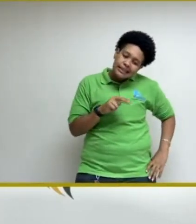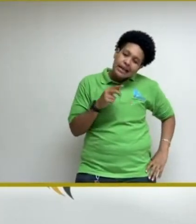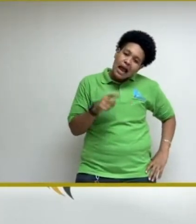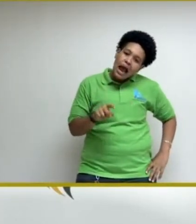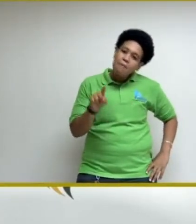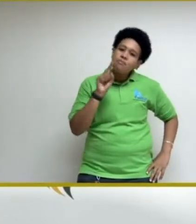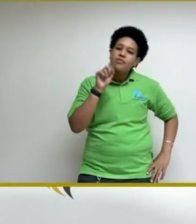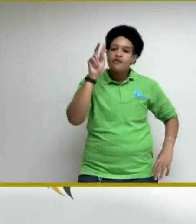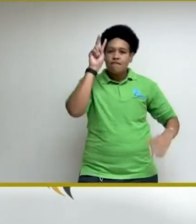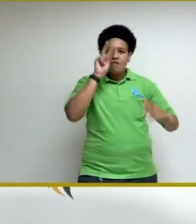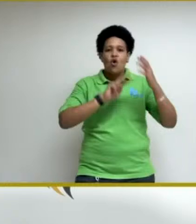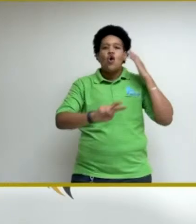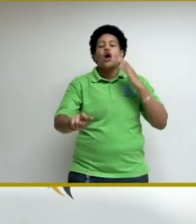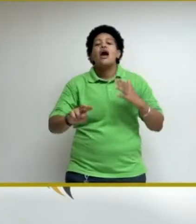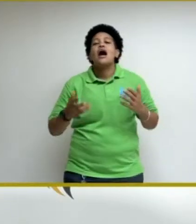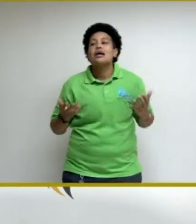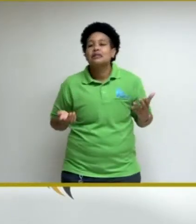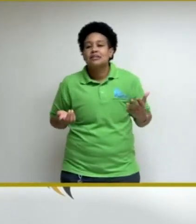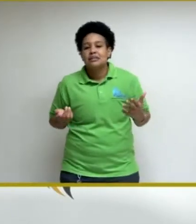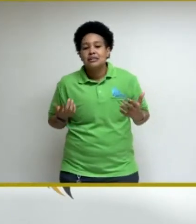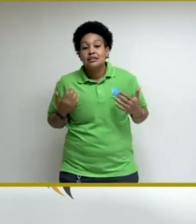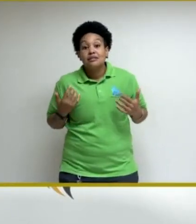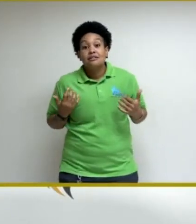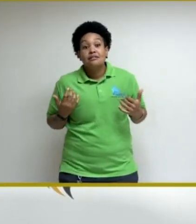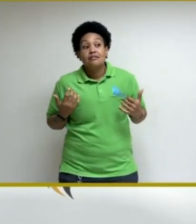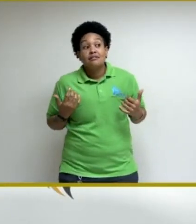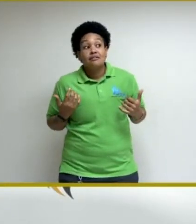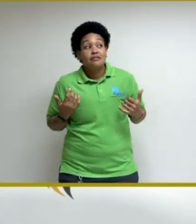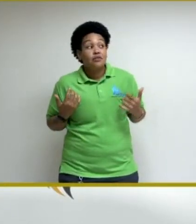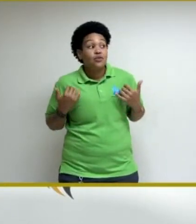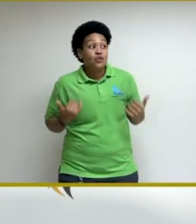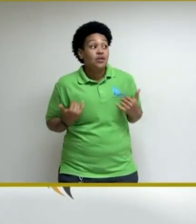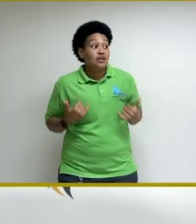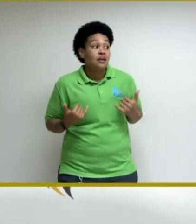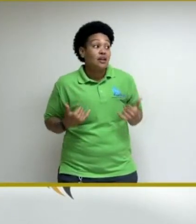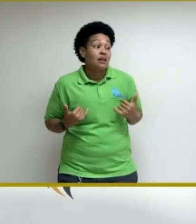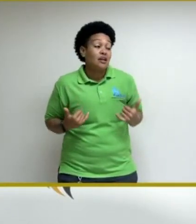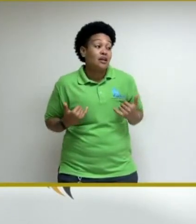The forecast today may be